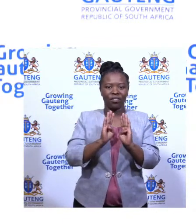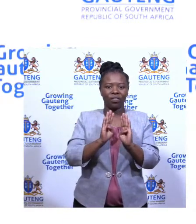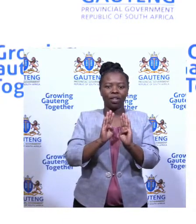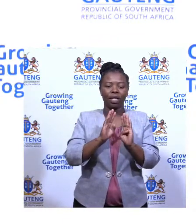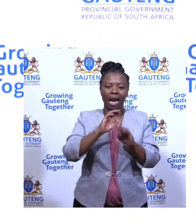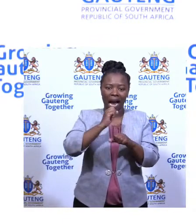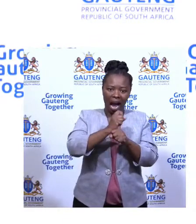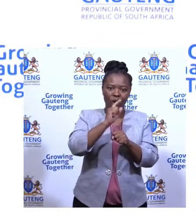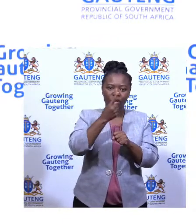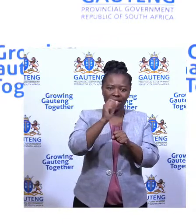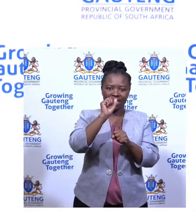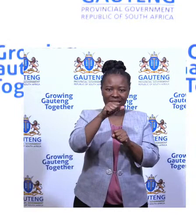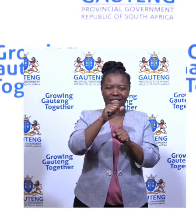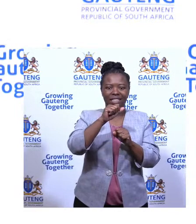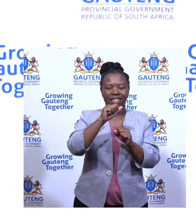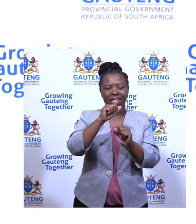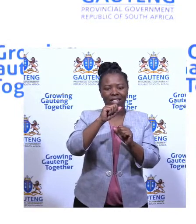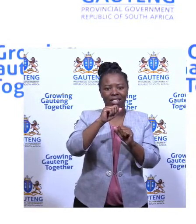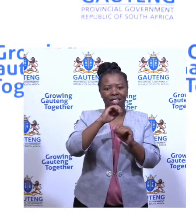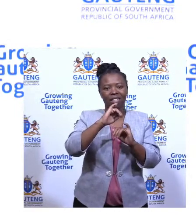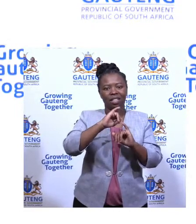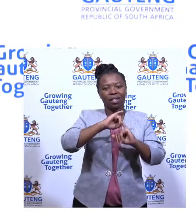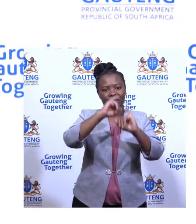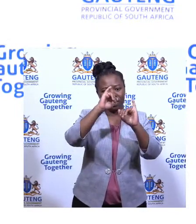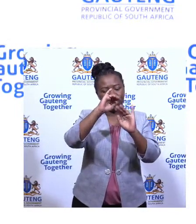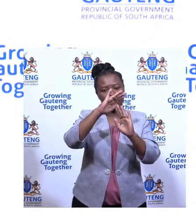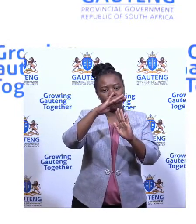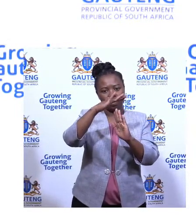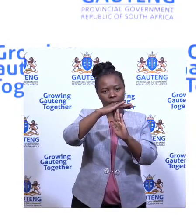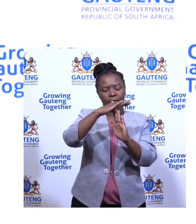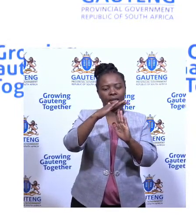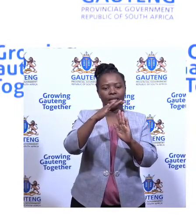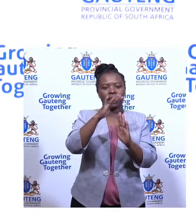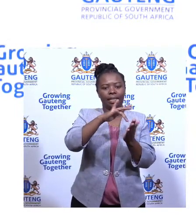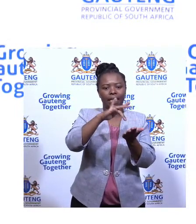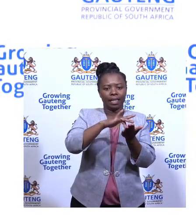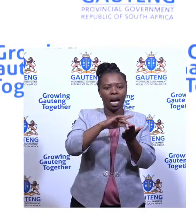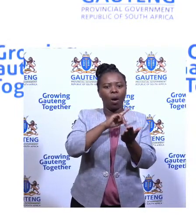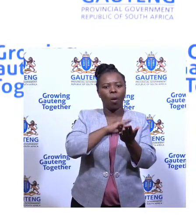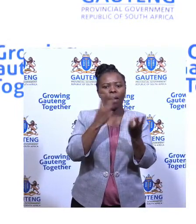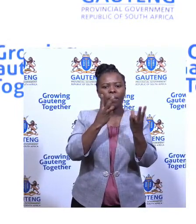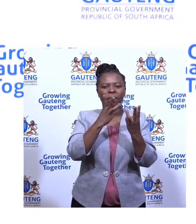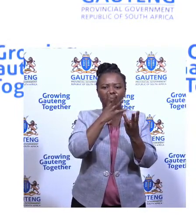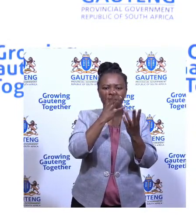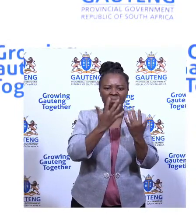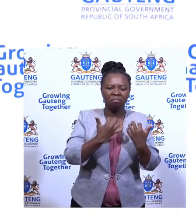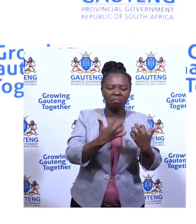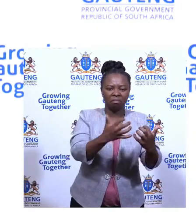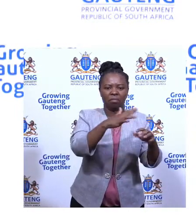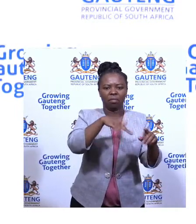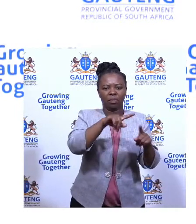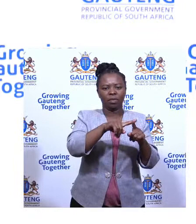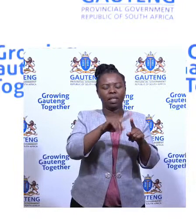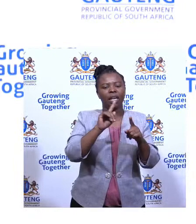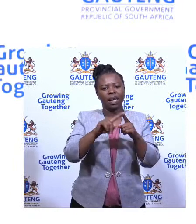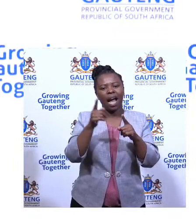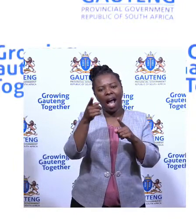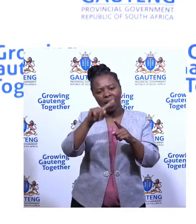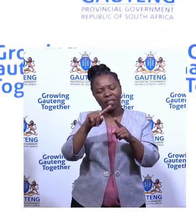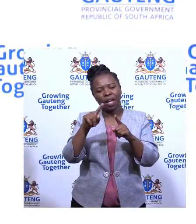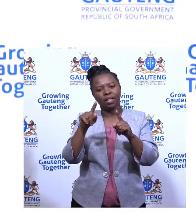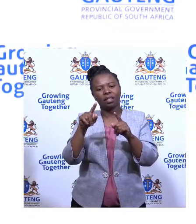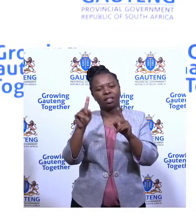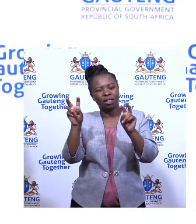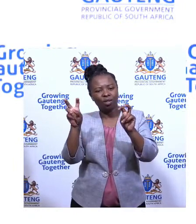do everything because of the size of population here, the densities, and all the special issues that